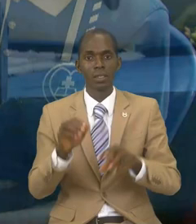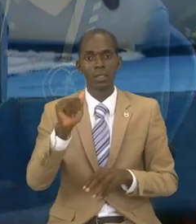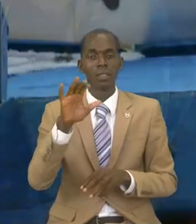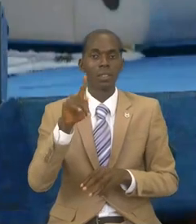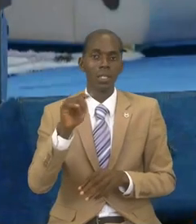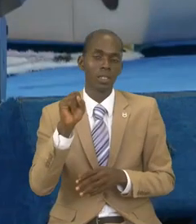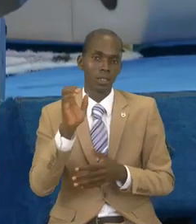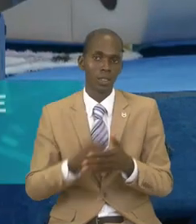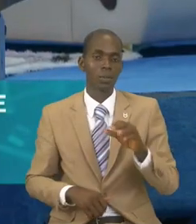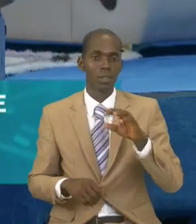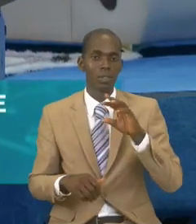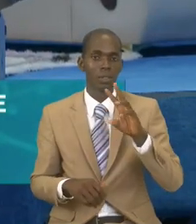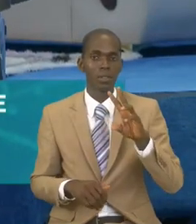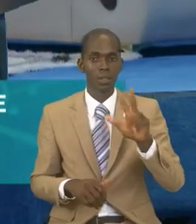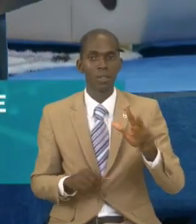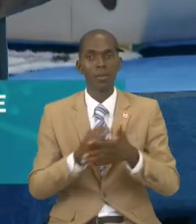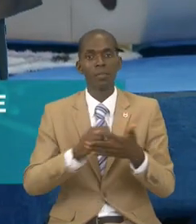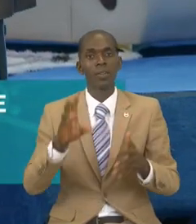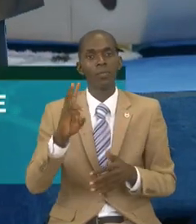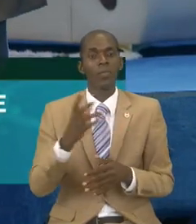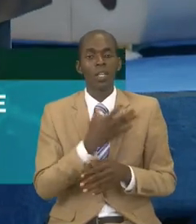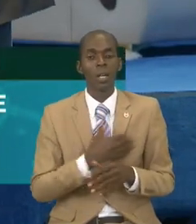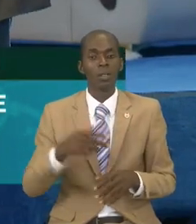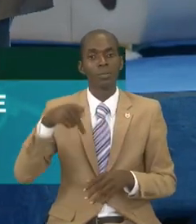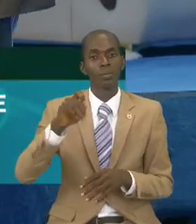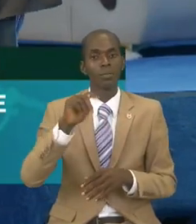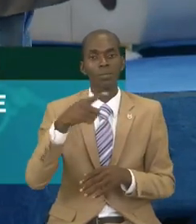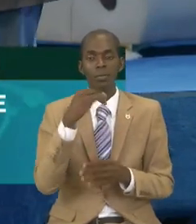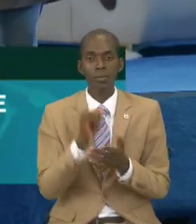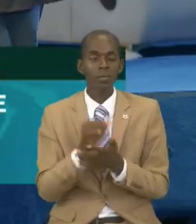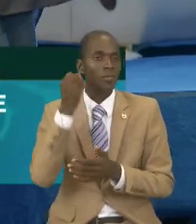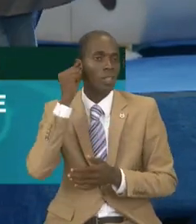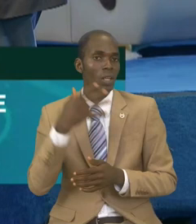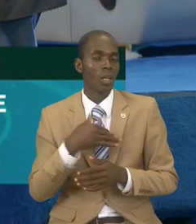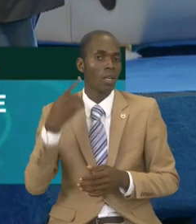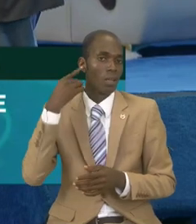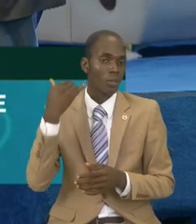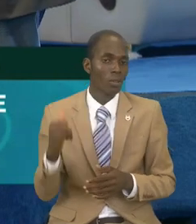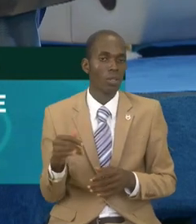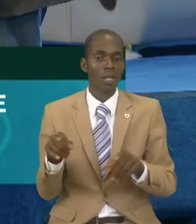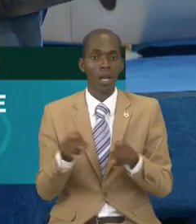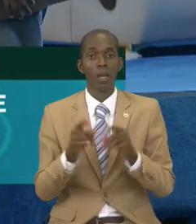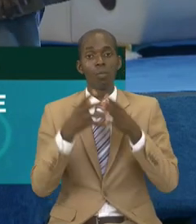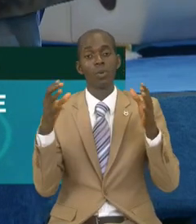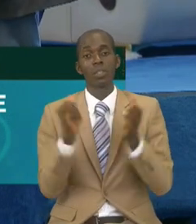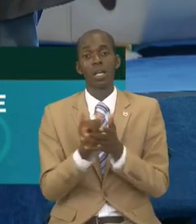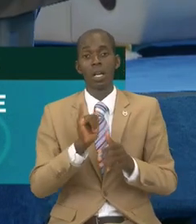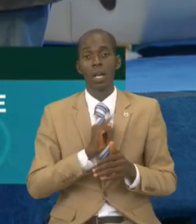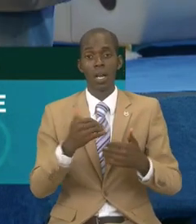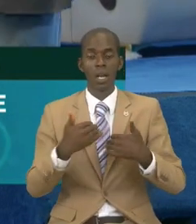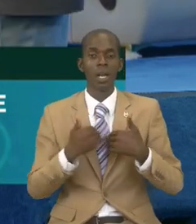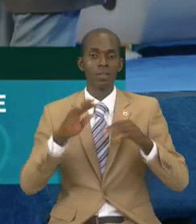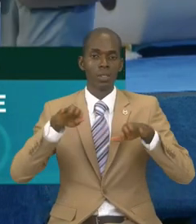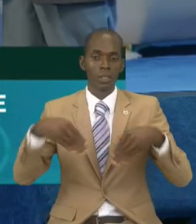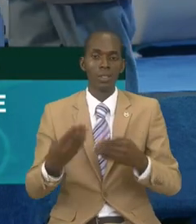6. Then Peter said, silver and gold have I none, but such as I have, give I thee. In